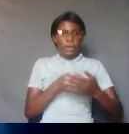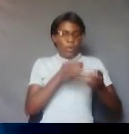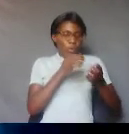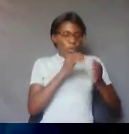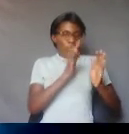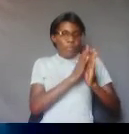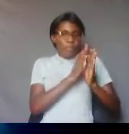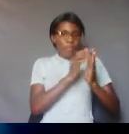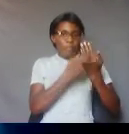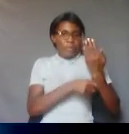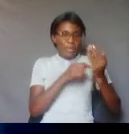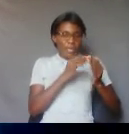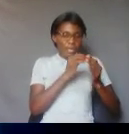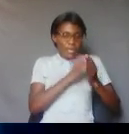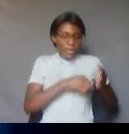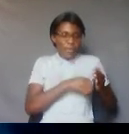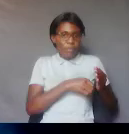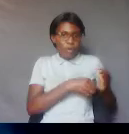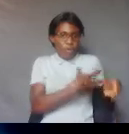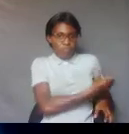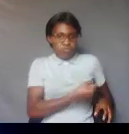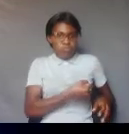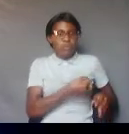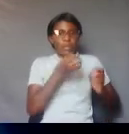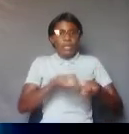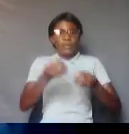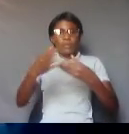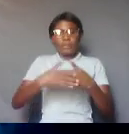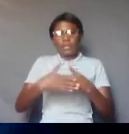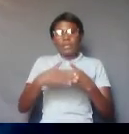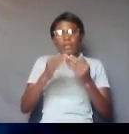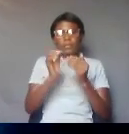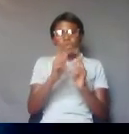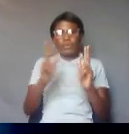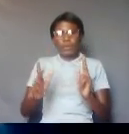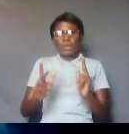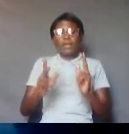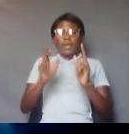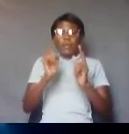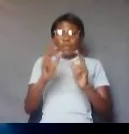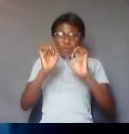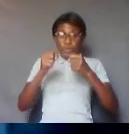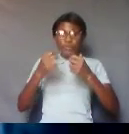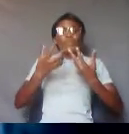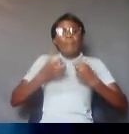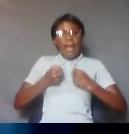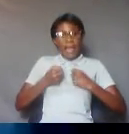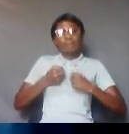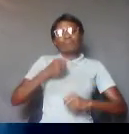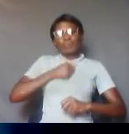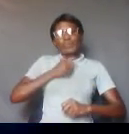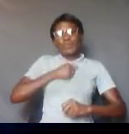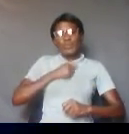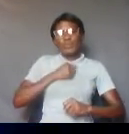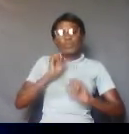ownership in what they are doing. So to become part of the process, we will use different versions or different languages of the Bible